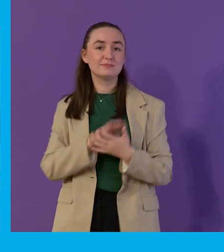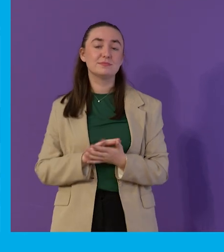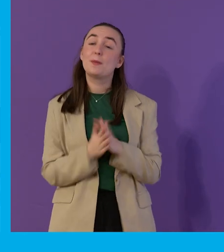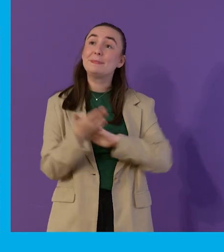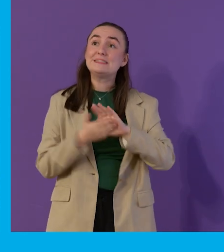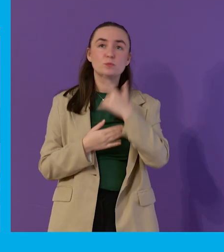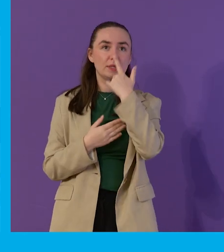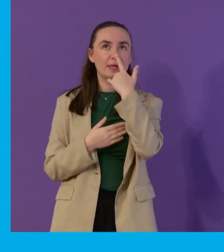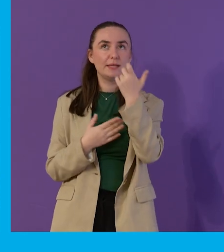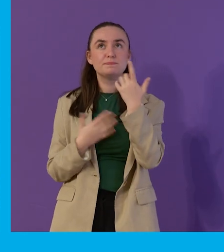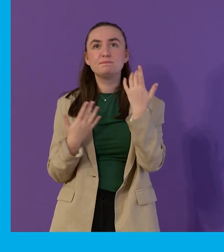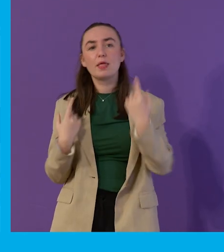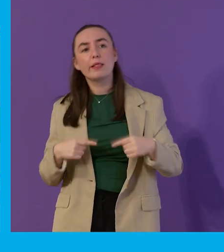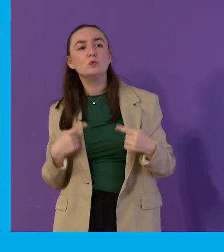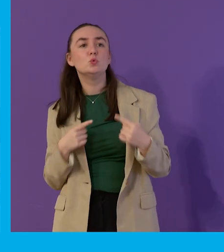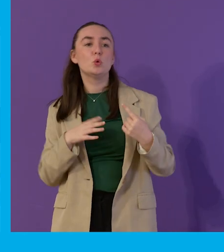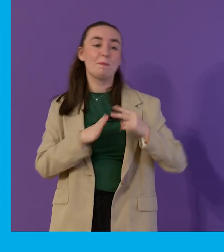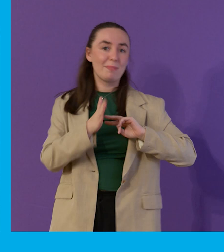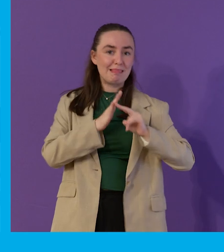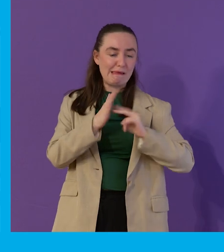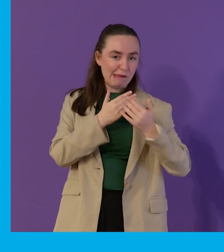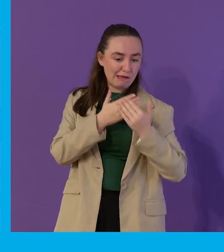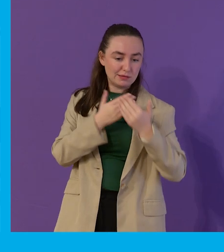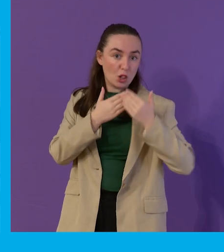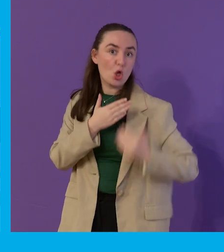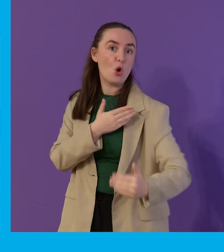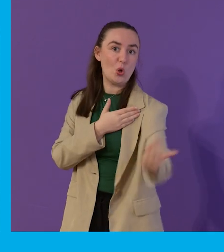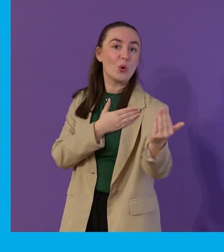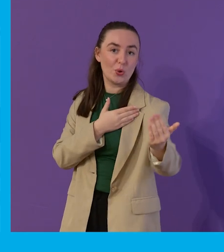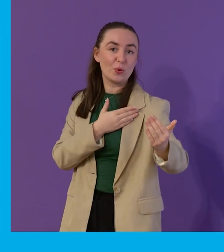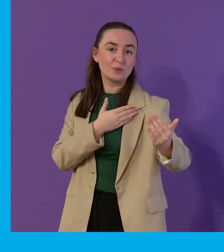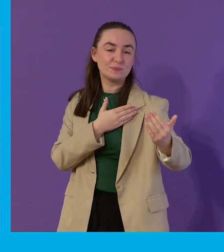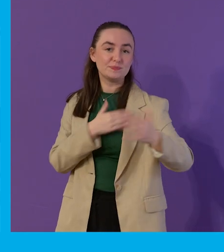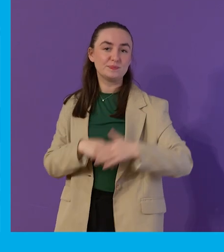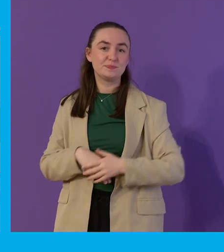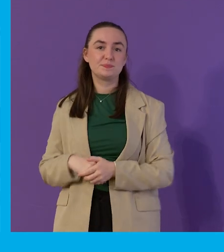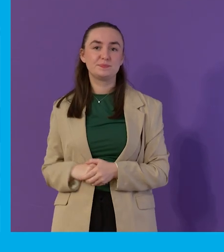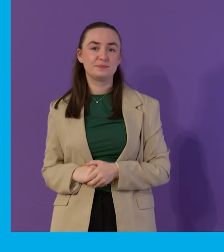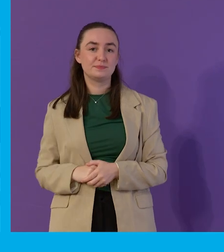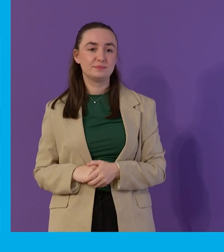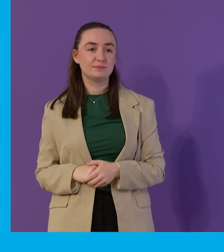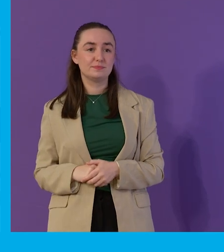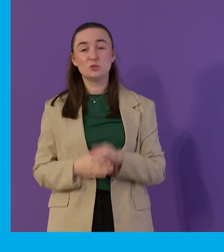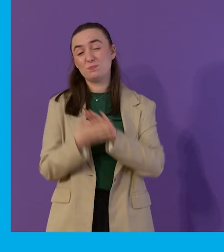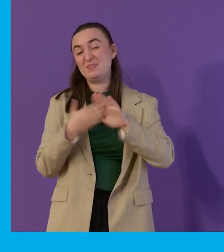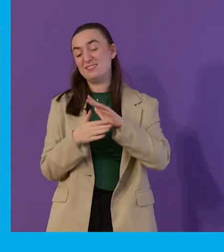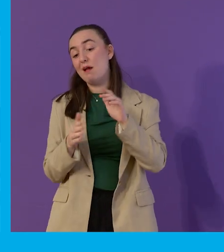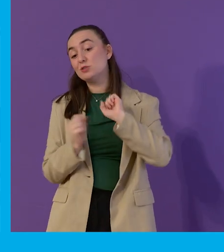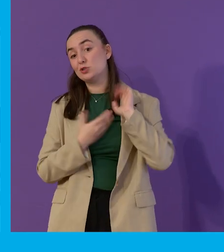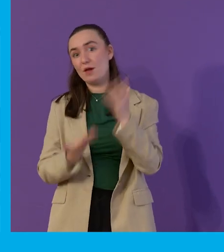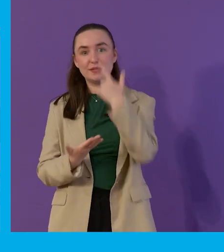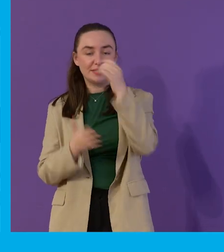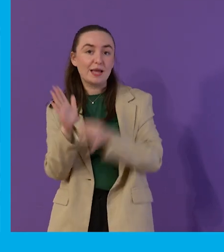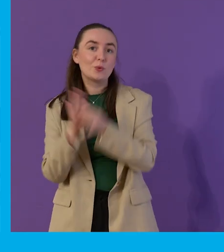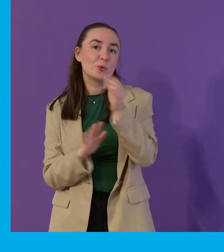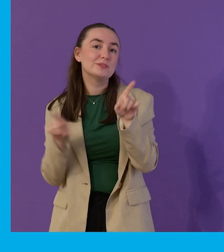us to plan longer term and, you know, just end up with better services, which is everything